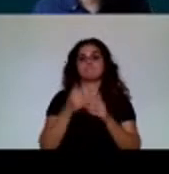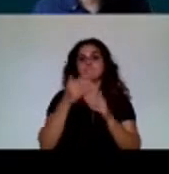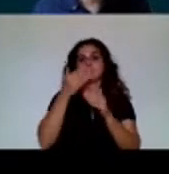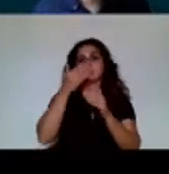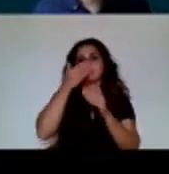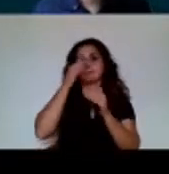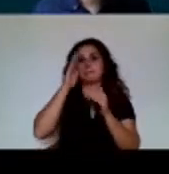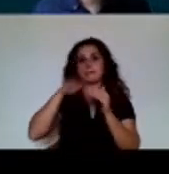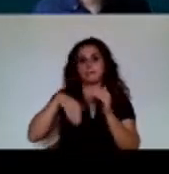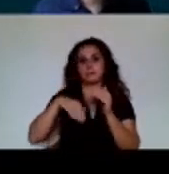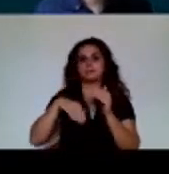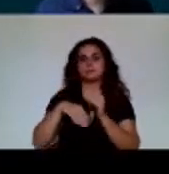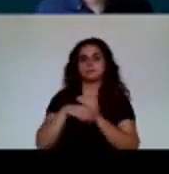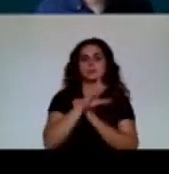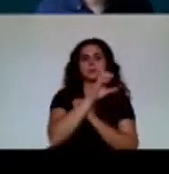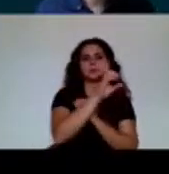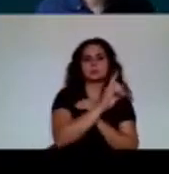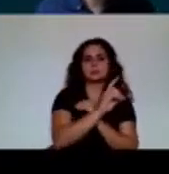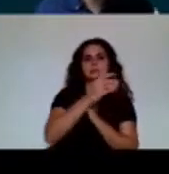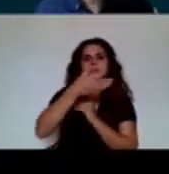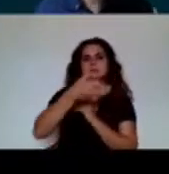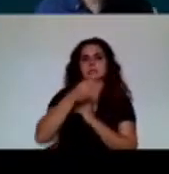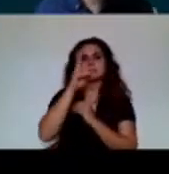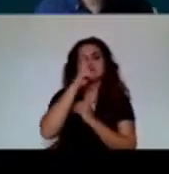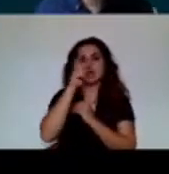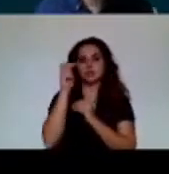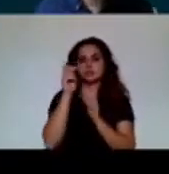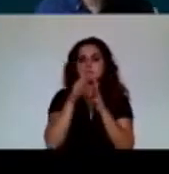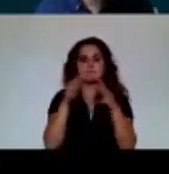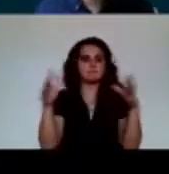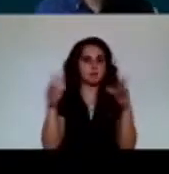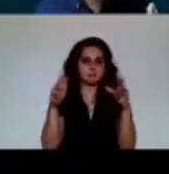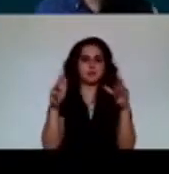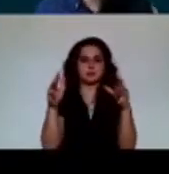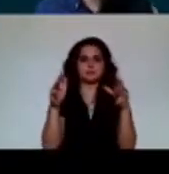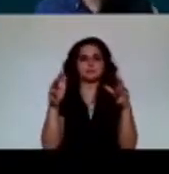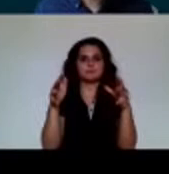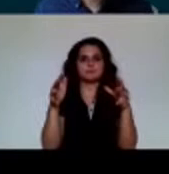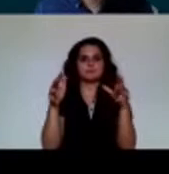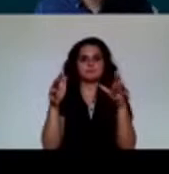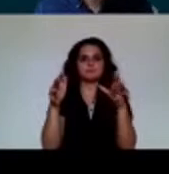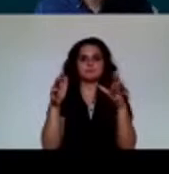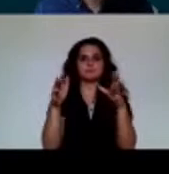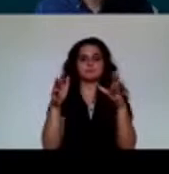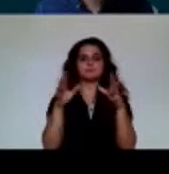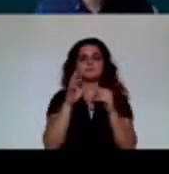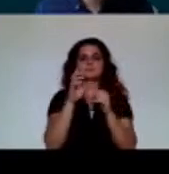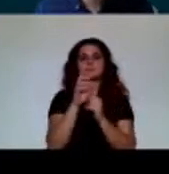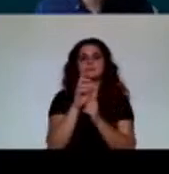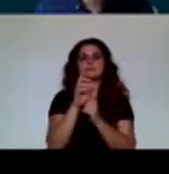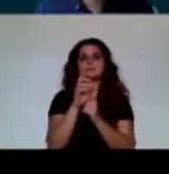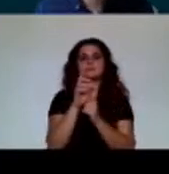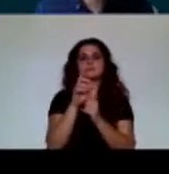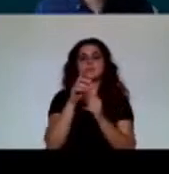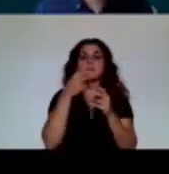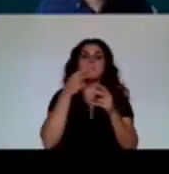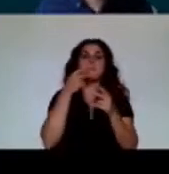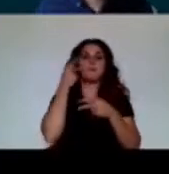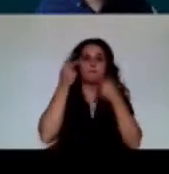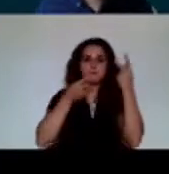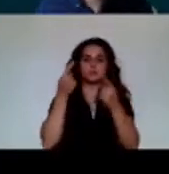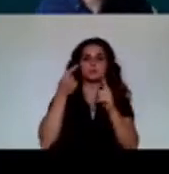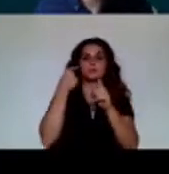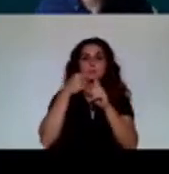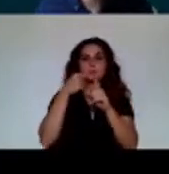participants, those with 6 and 7, so the majority of them is actually expressing a more favorable evaluation towards